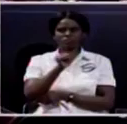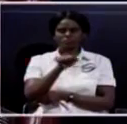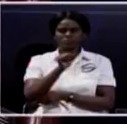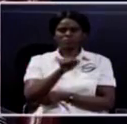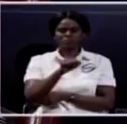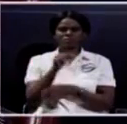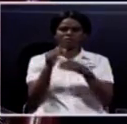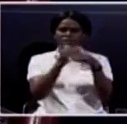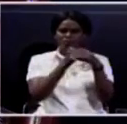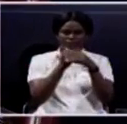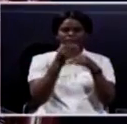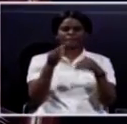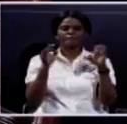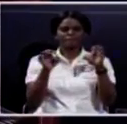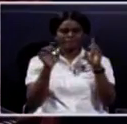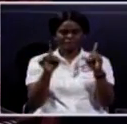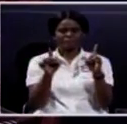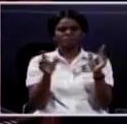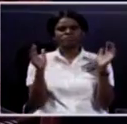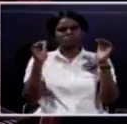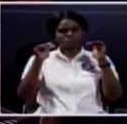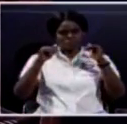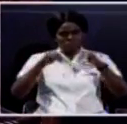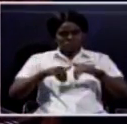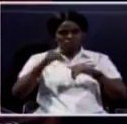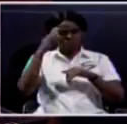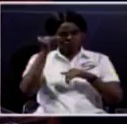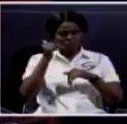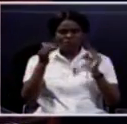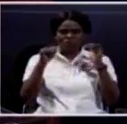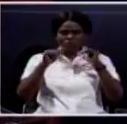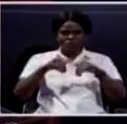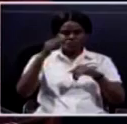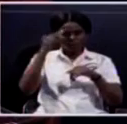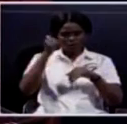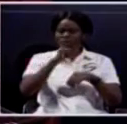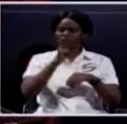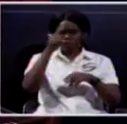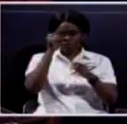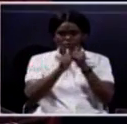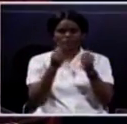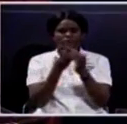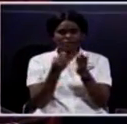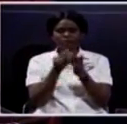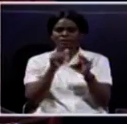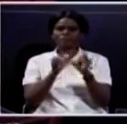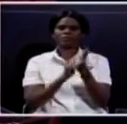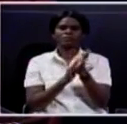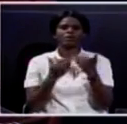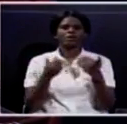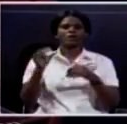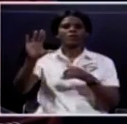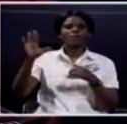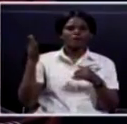The standard of education has fallen. Why has it fallen? It's not because of lack of money in the school. We go back